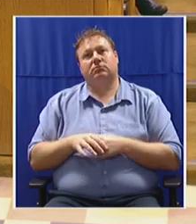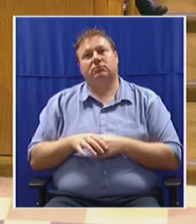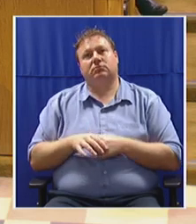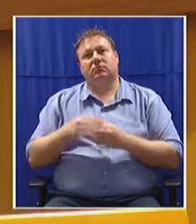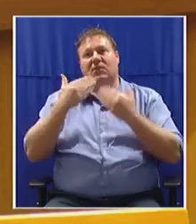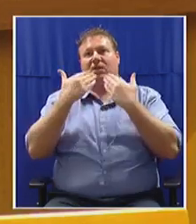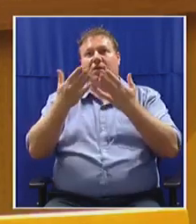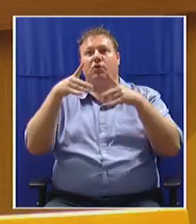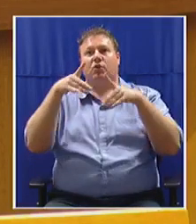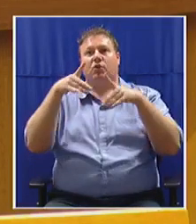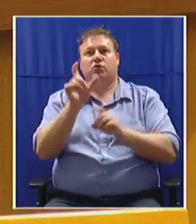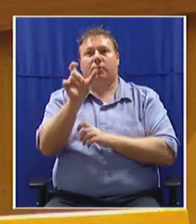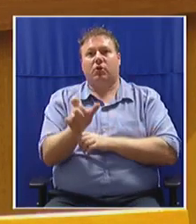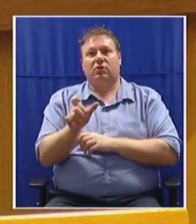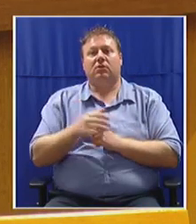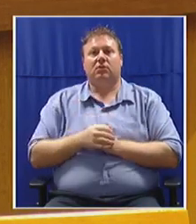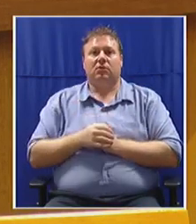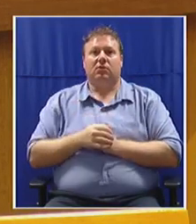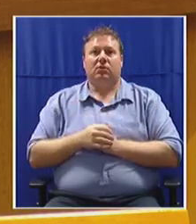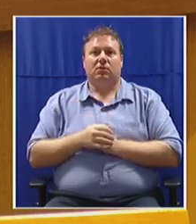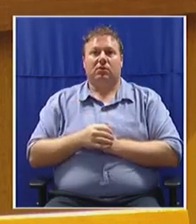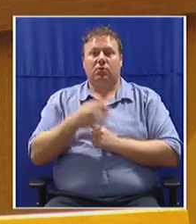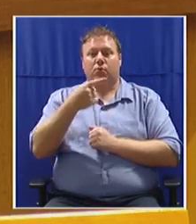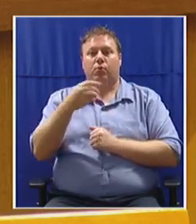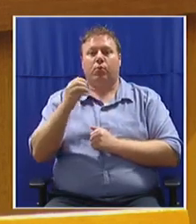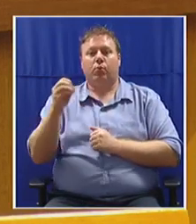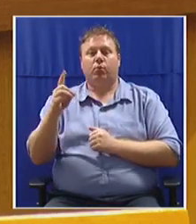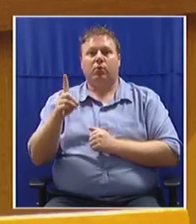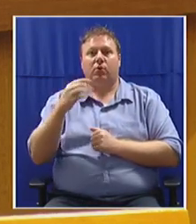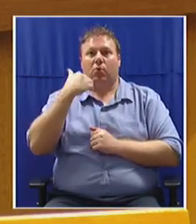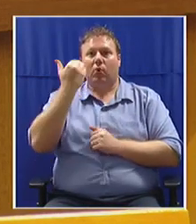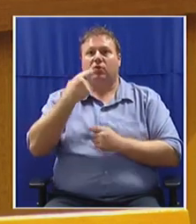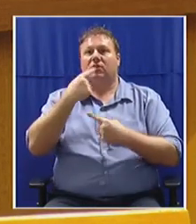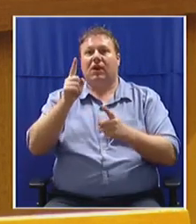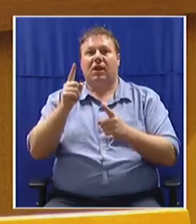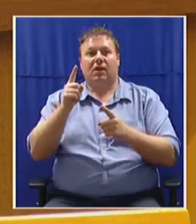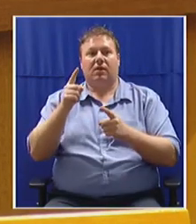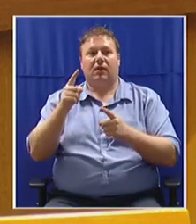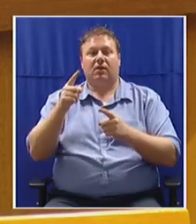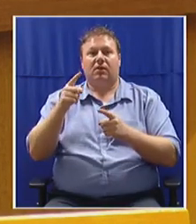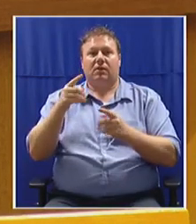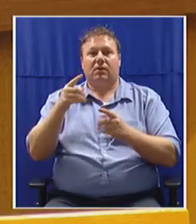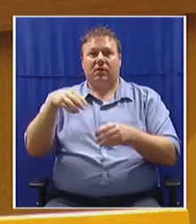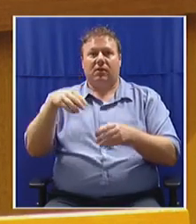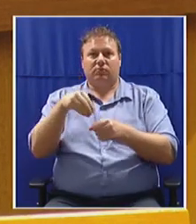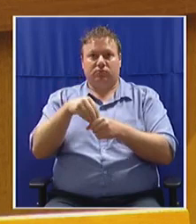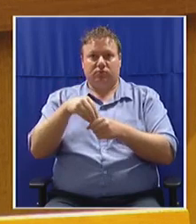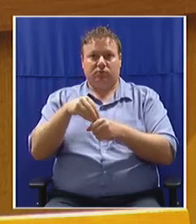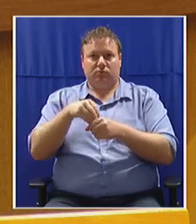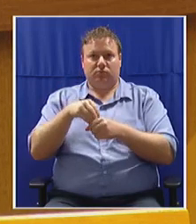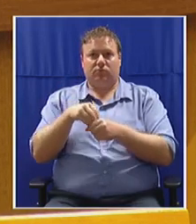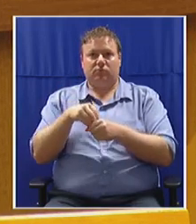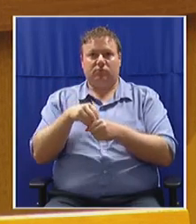Thank you, Chairperson. On behalf of Good, I would like to declare that we will participate at the ad hoc committee established by